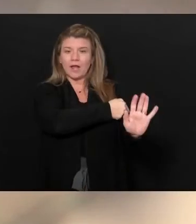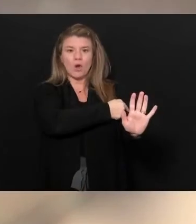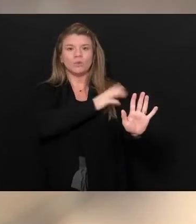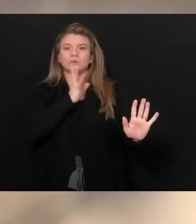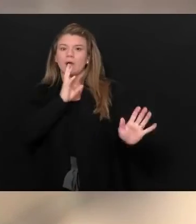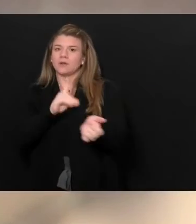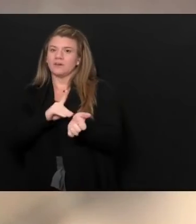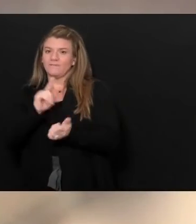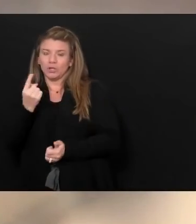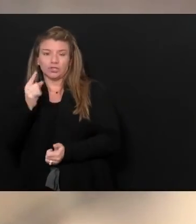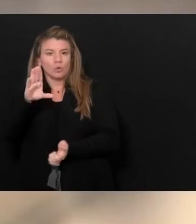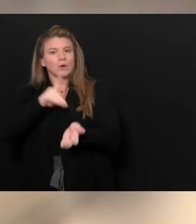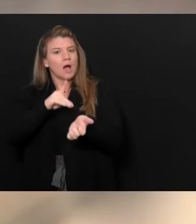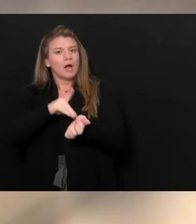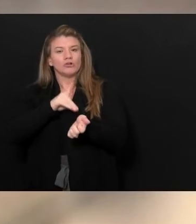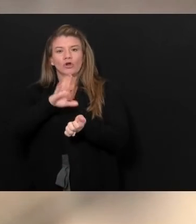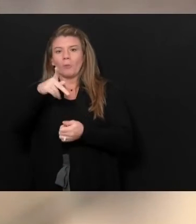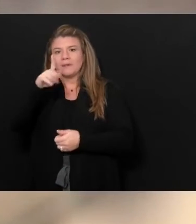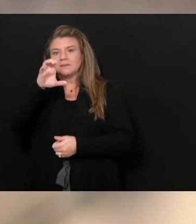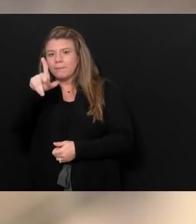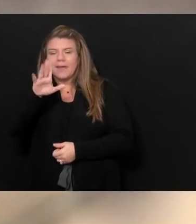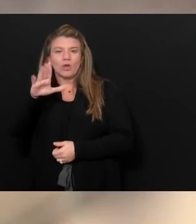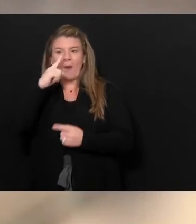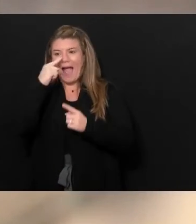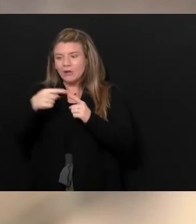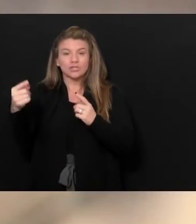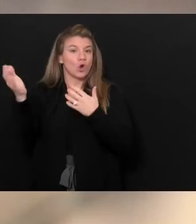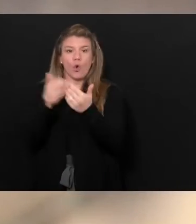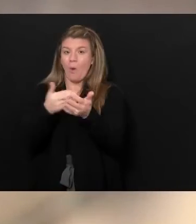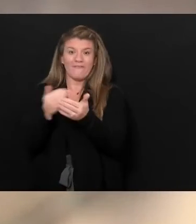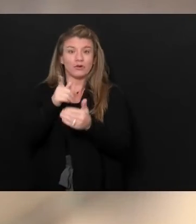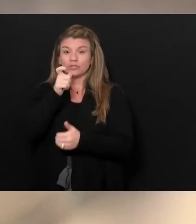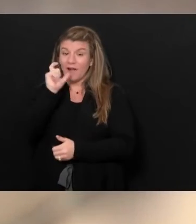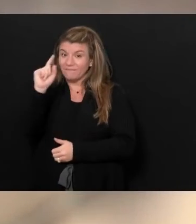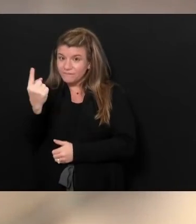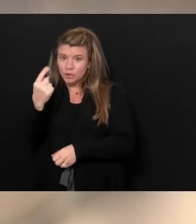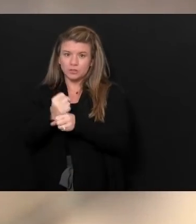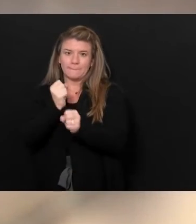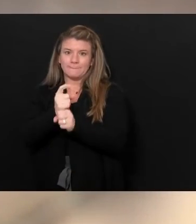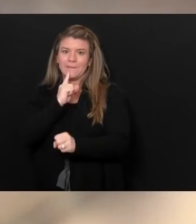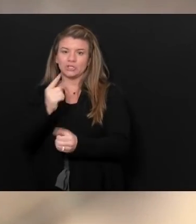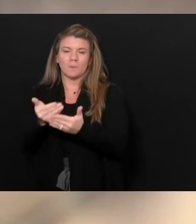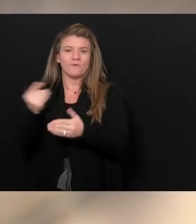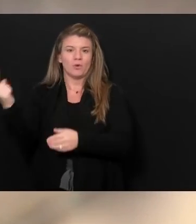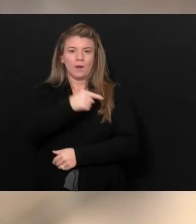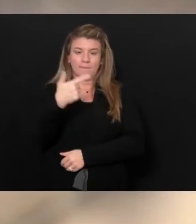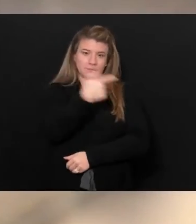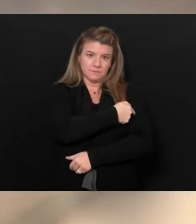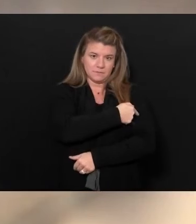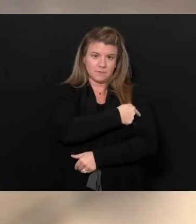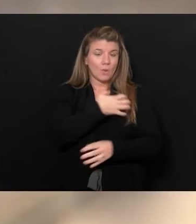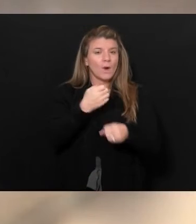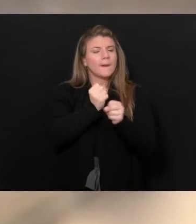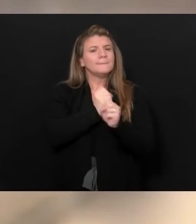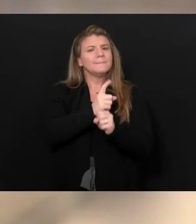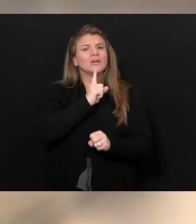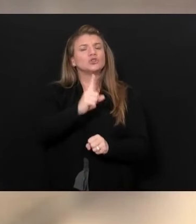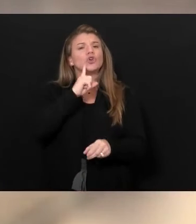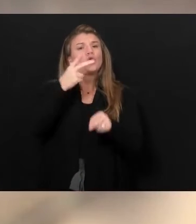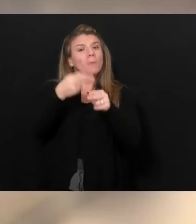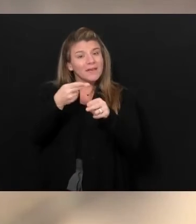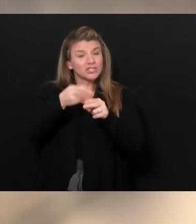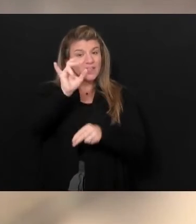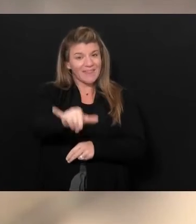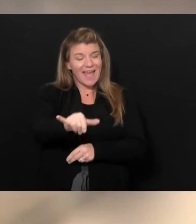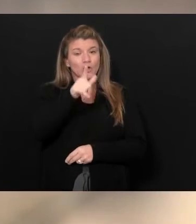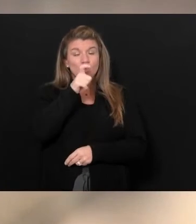your allergist, whoever, before you come to get the vaccine, just to make sure that that's safe, and make sure that you mention that to